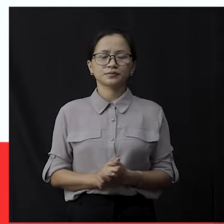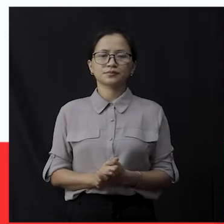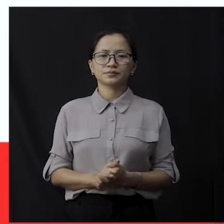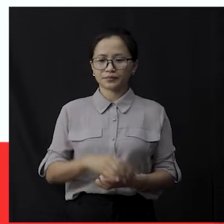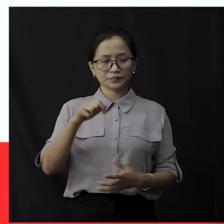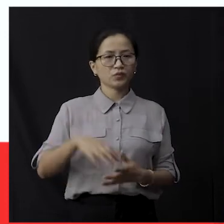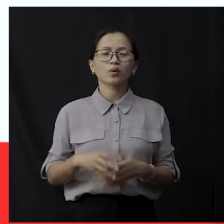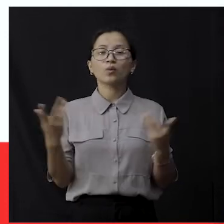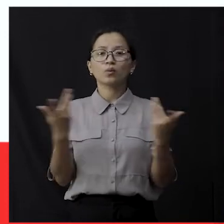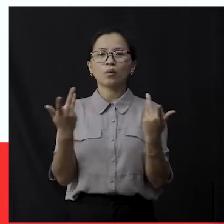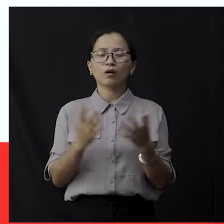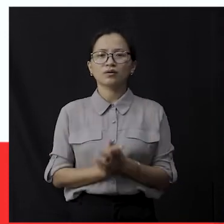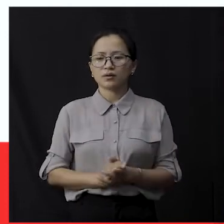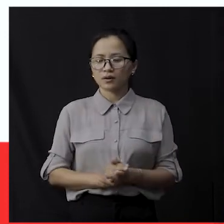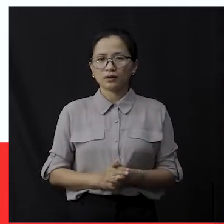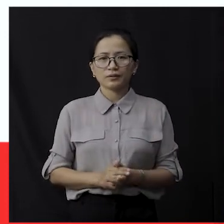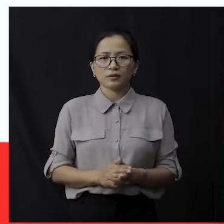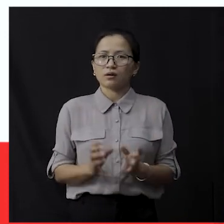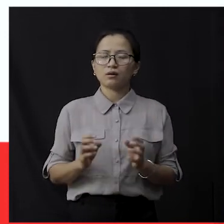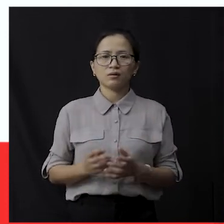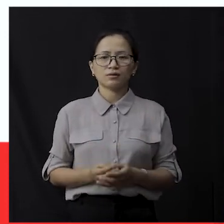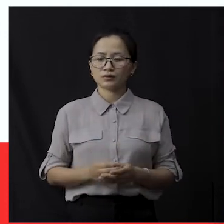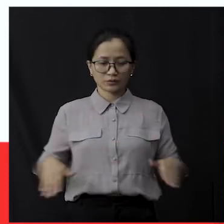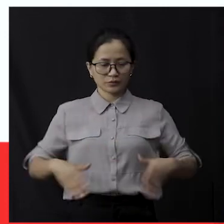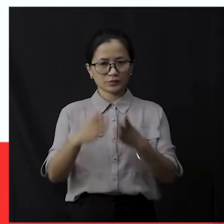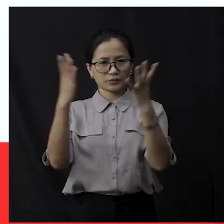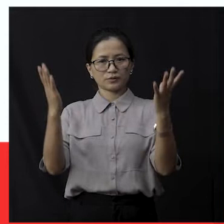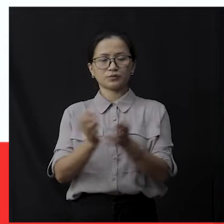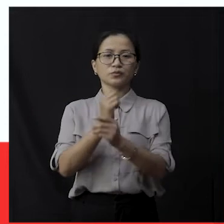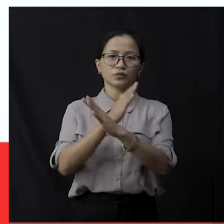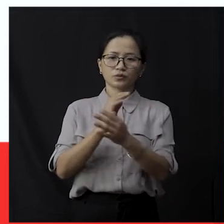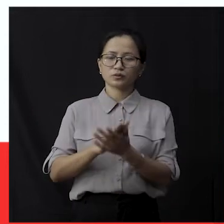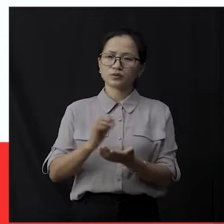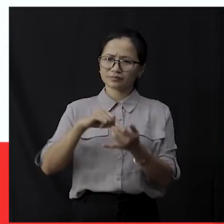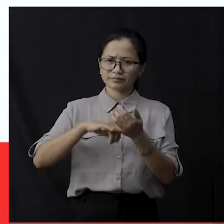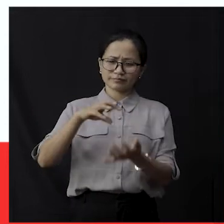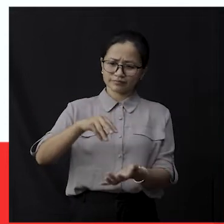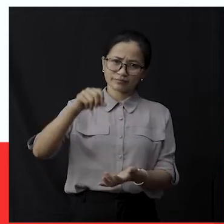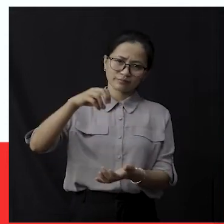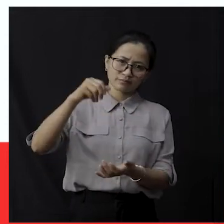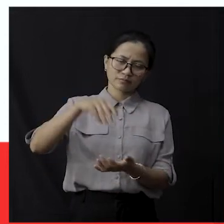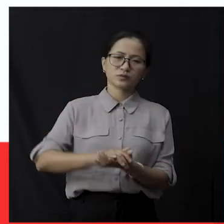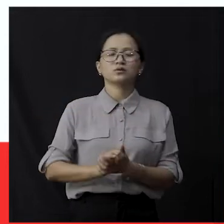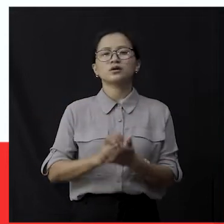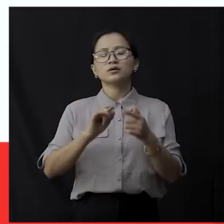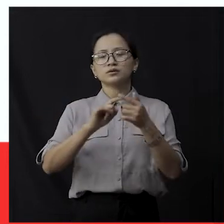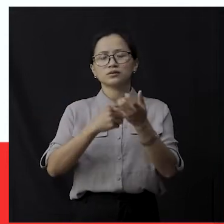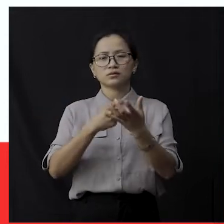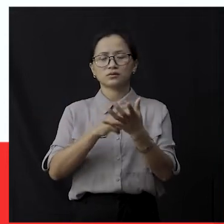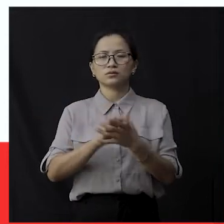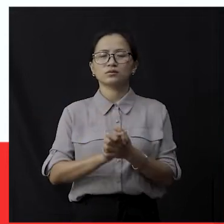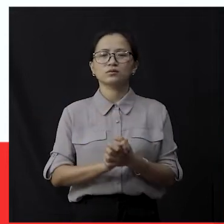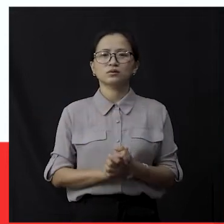Now, why, how, and trees will protect us from soil erosion? Now, that is because